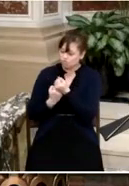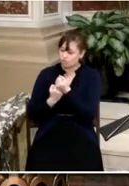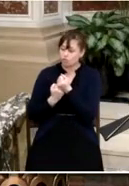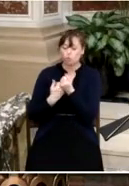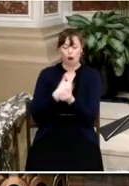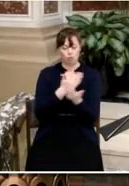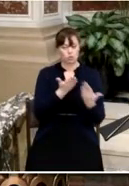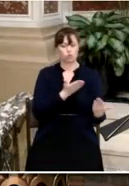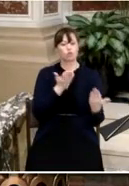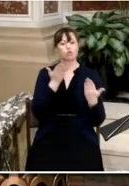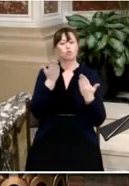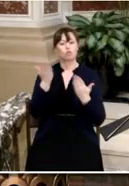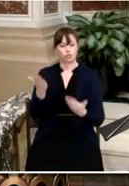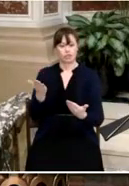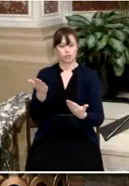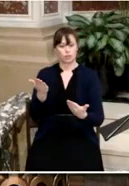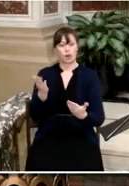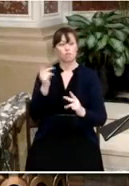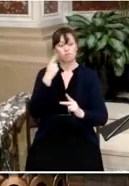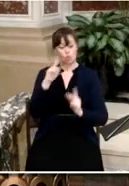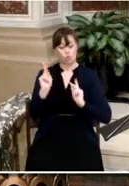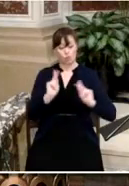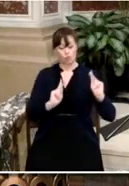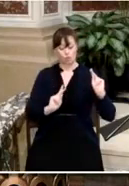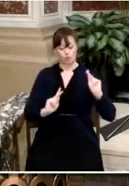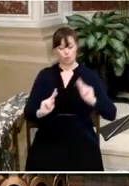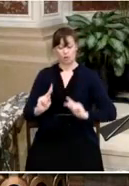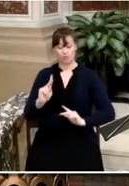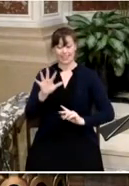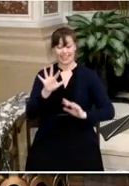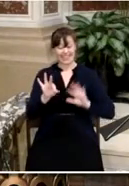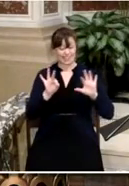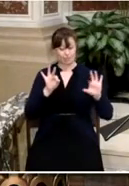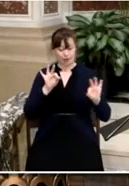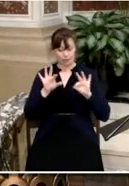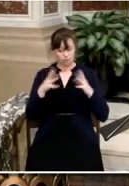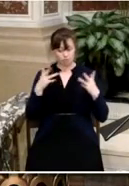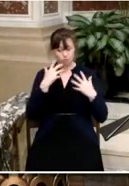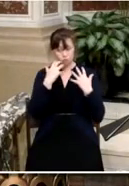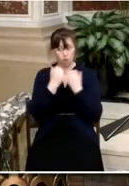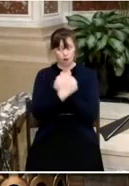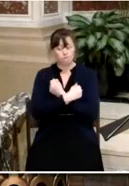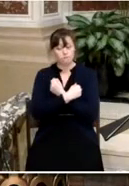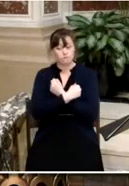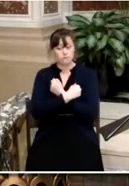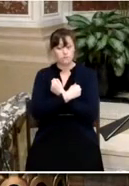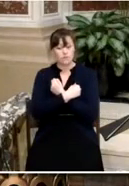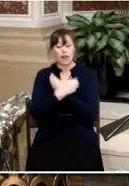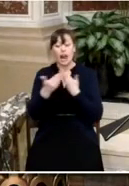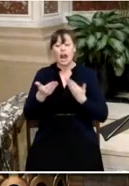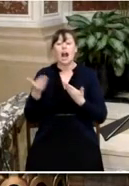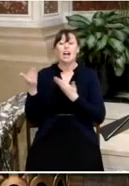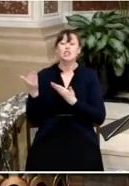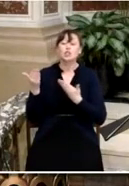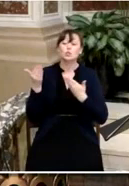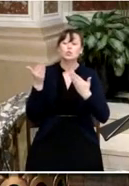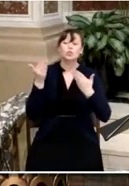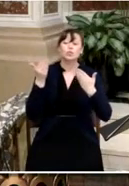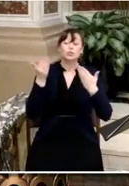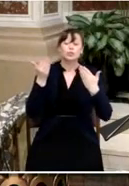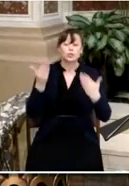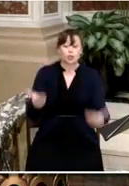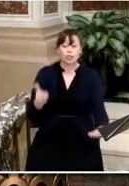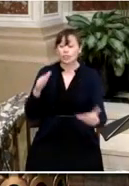service to those whom he has chosen to love and to serve in